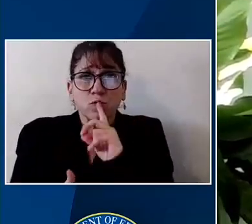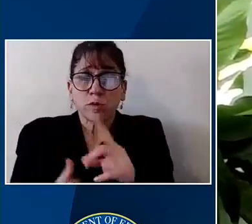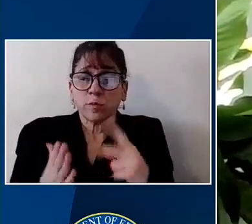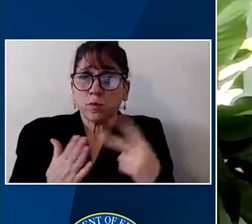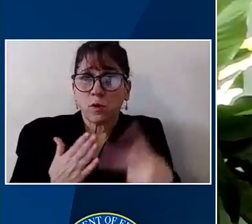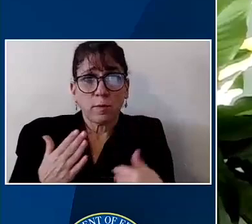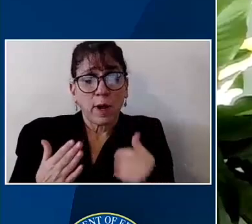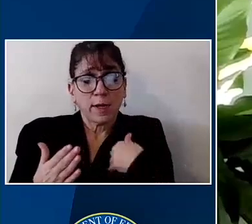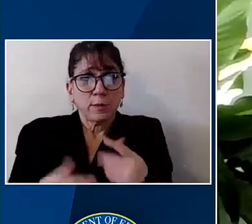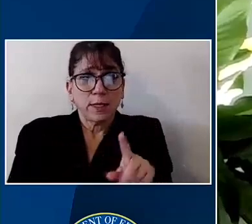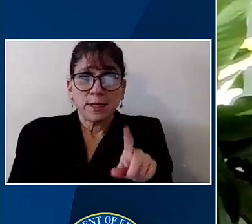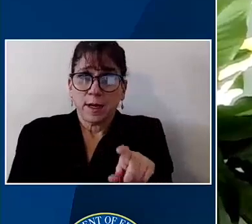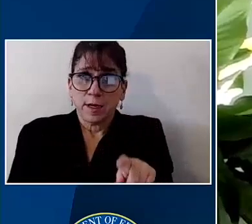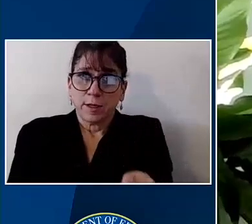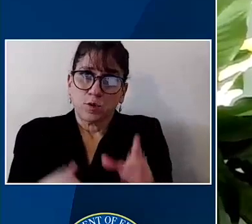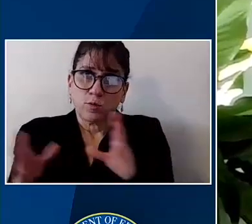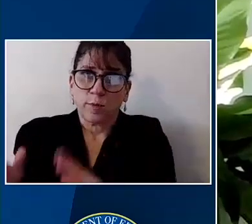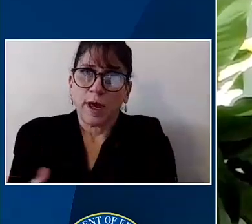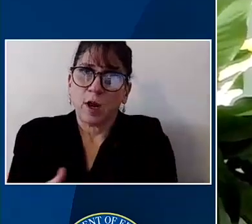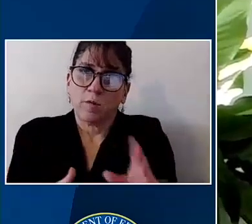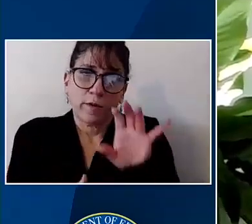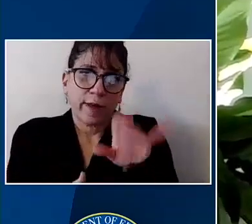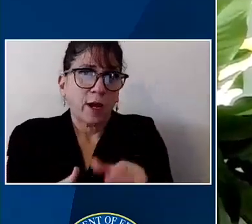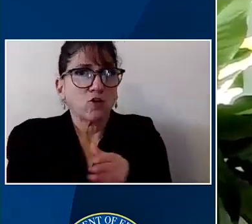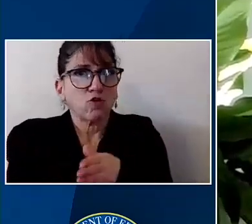what is needed to prepare you for that career.